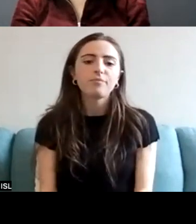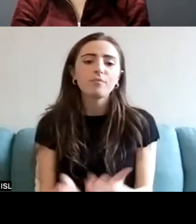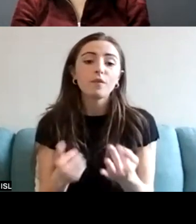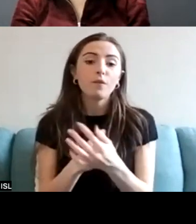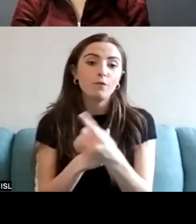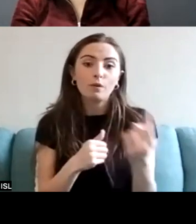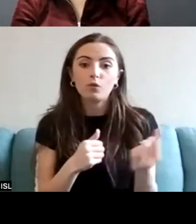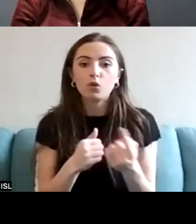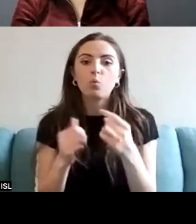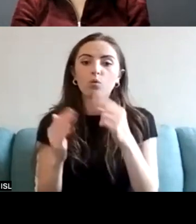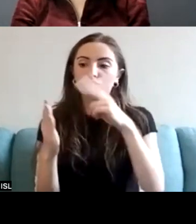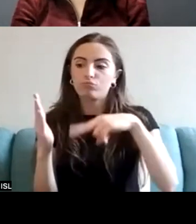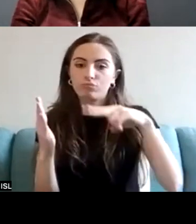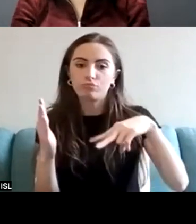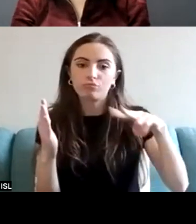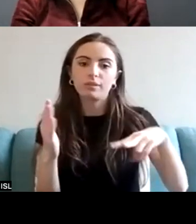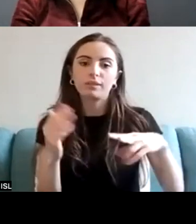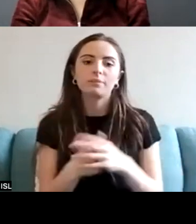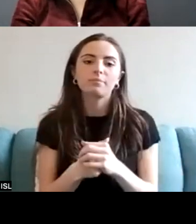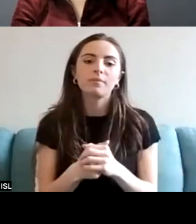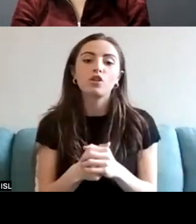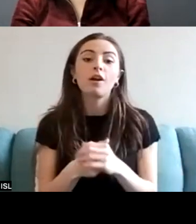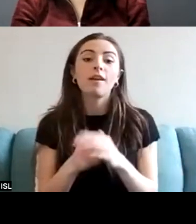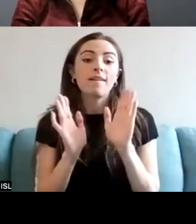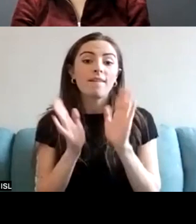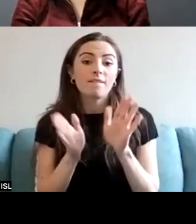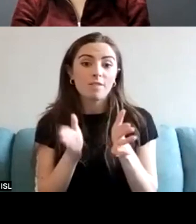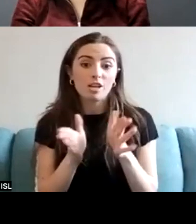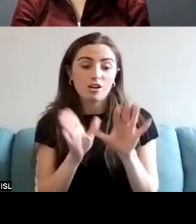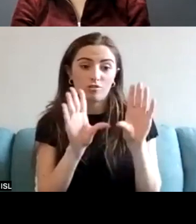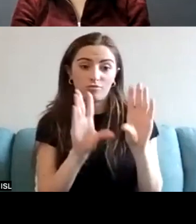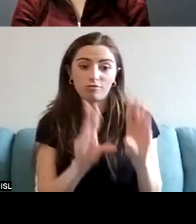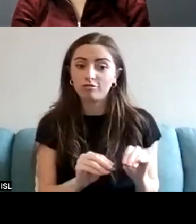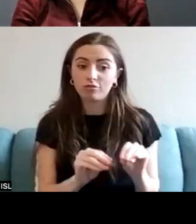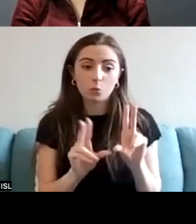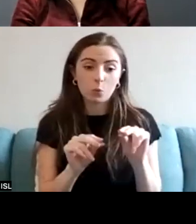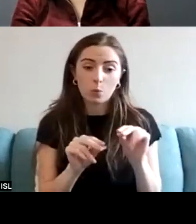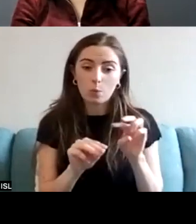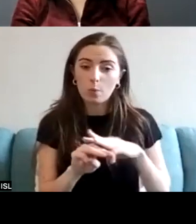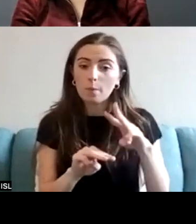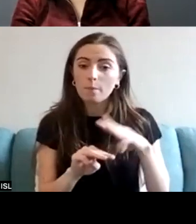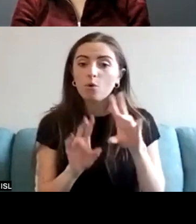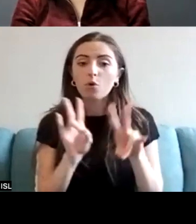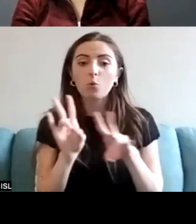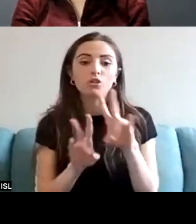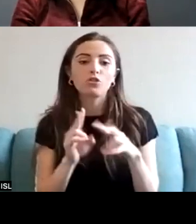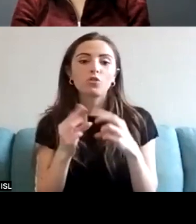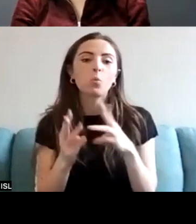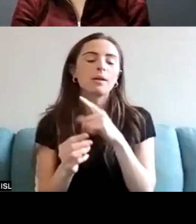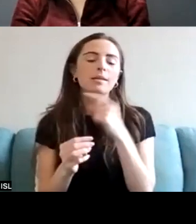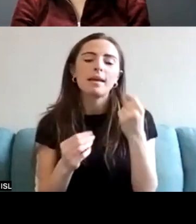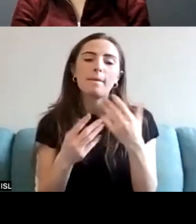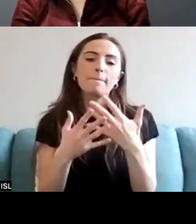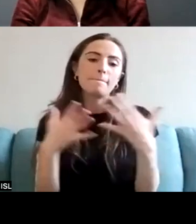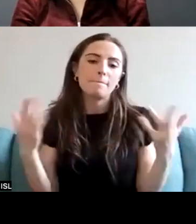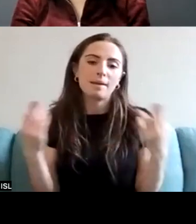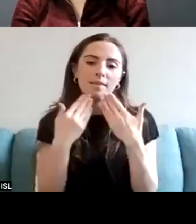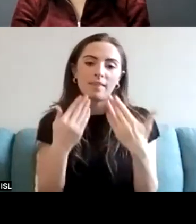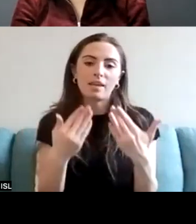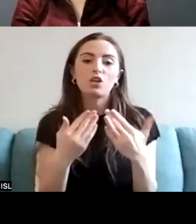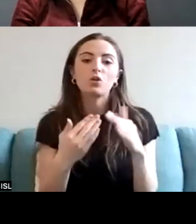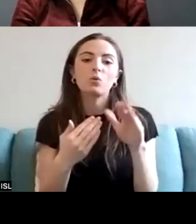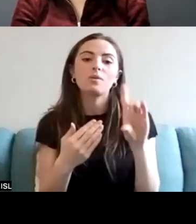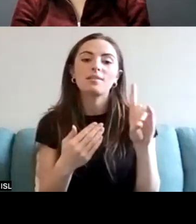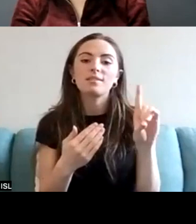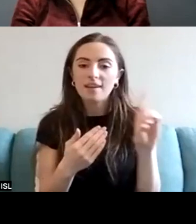to read through them. I'm going to wrap up now if there's no more questions. I just want to say a huge thank you to both David